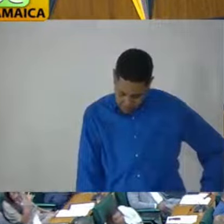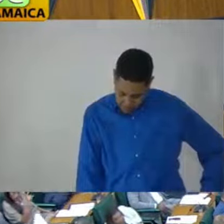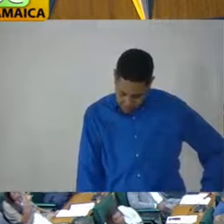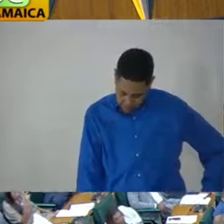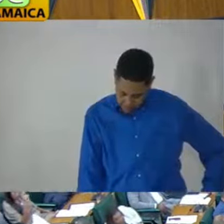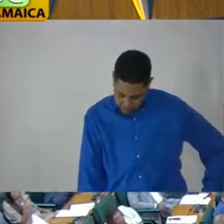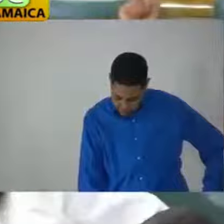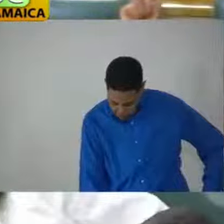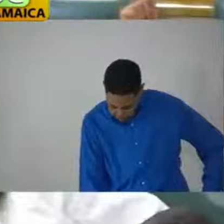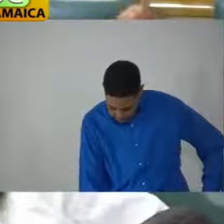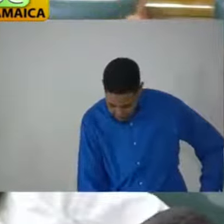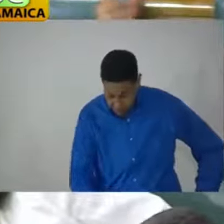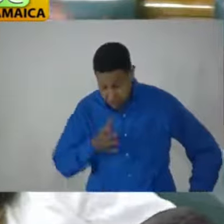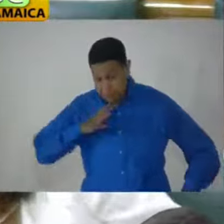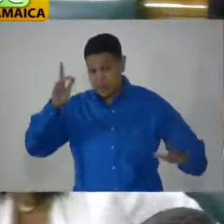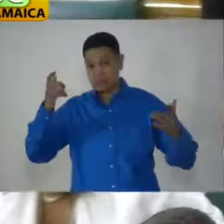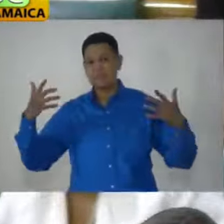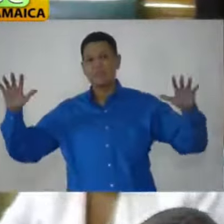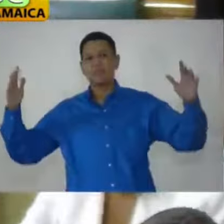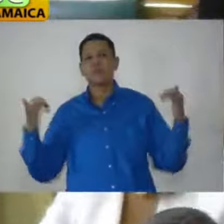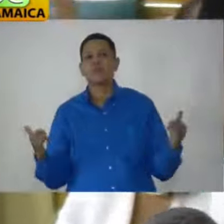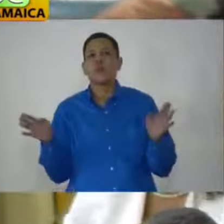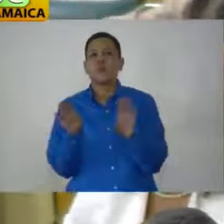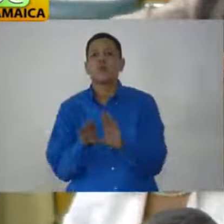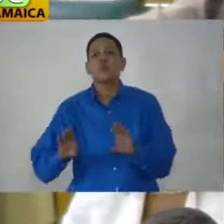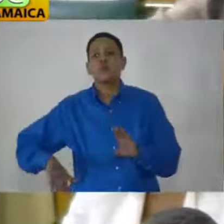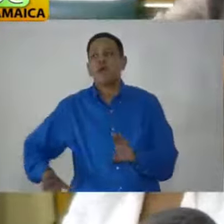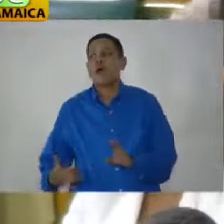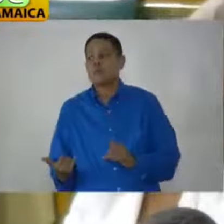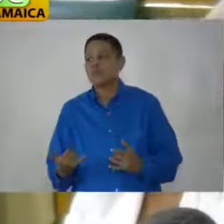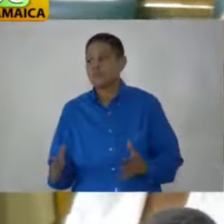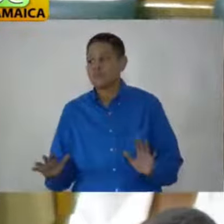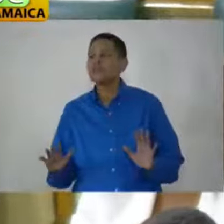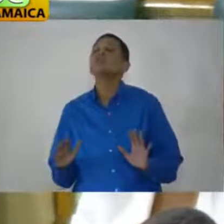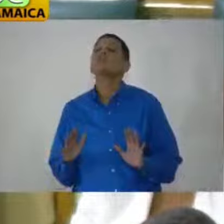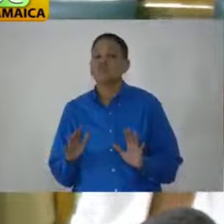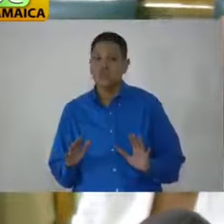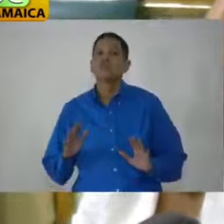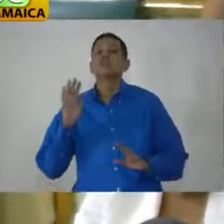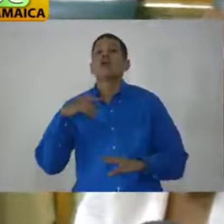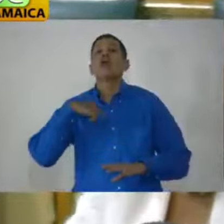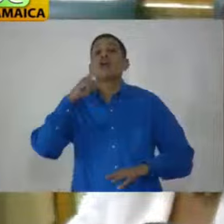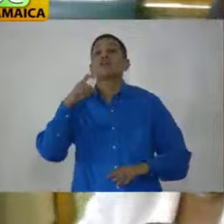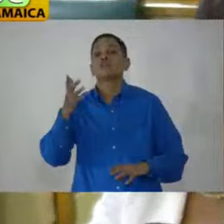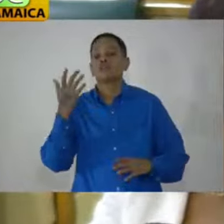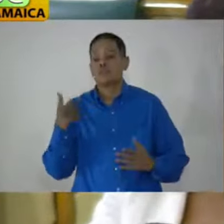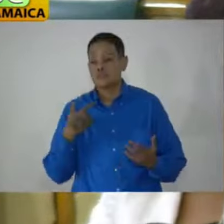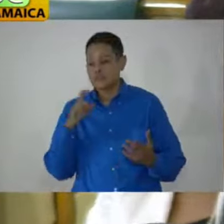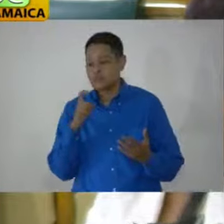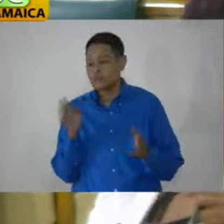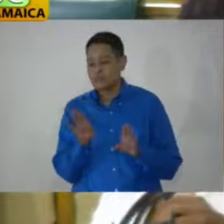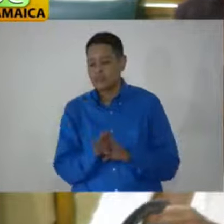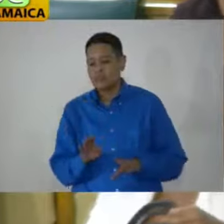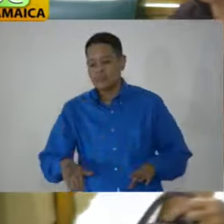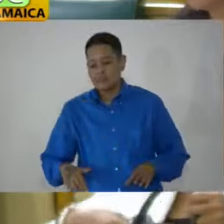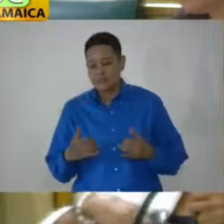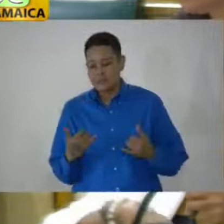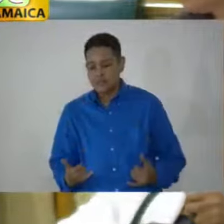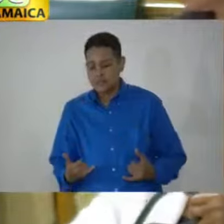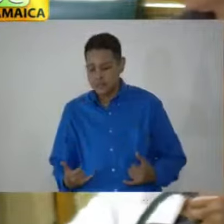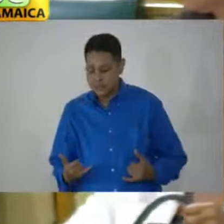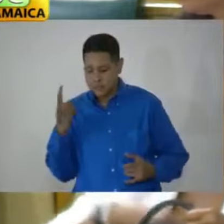Madam Speaker, it is not intended to do any further business today, and as such, I ask that the